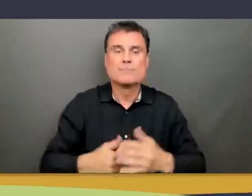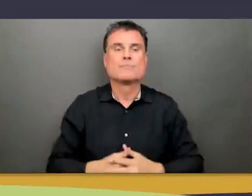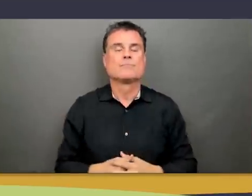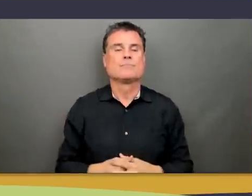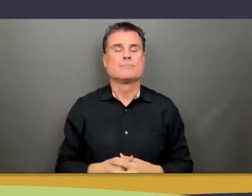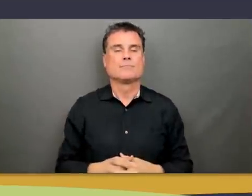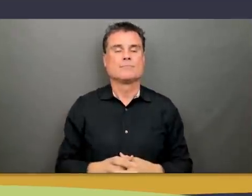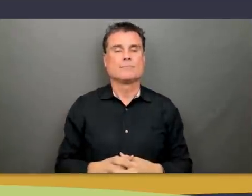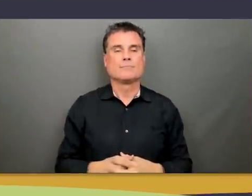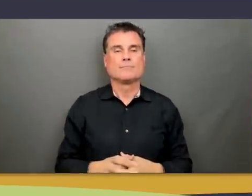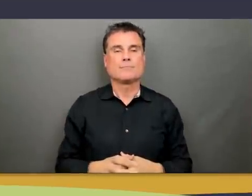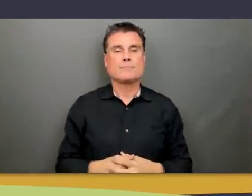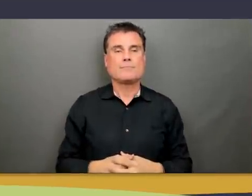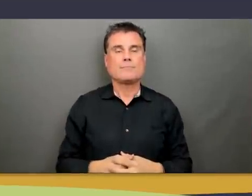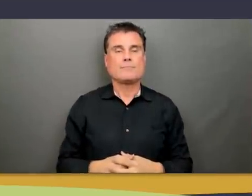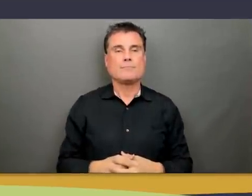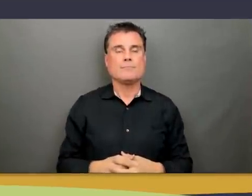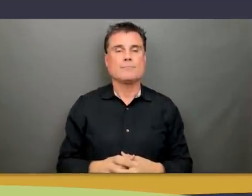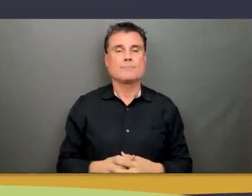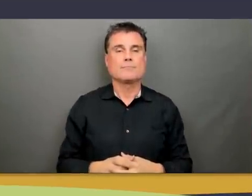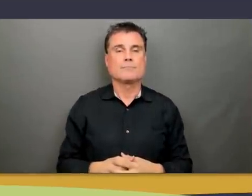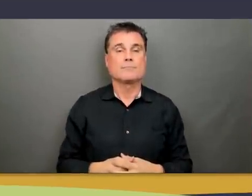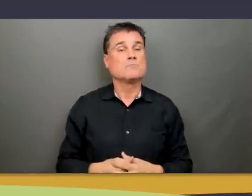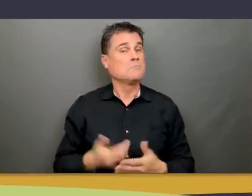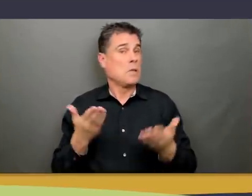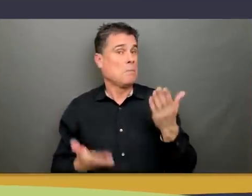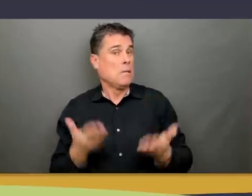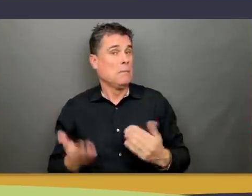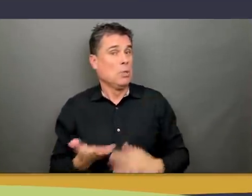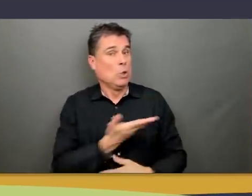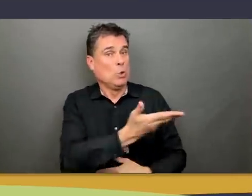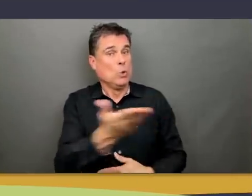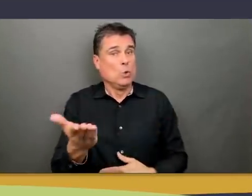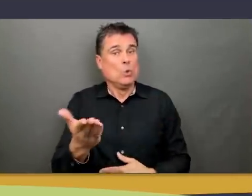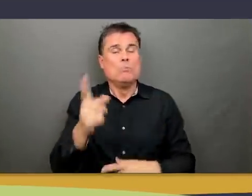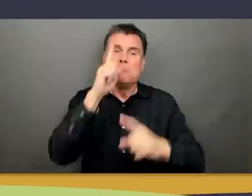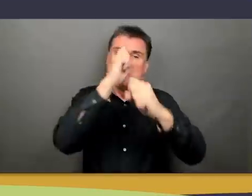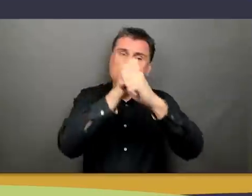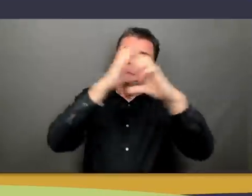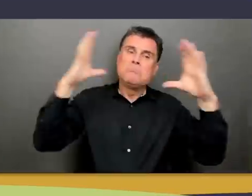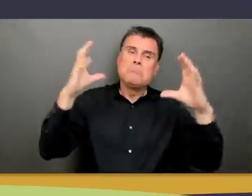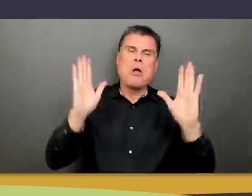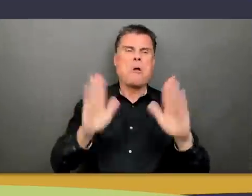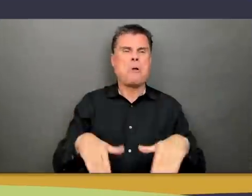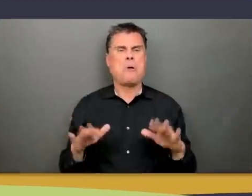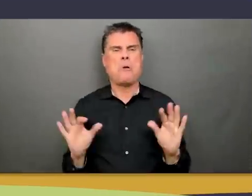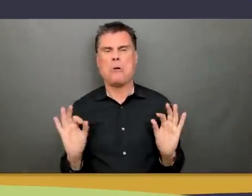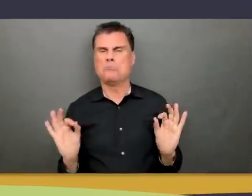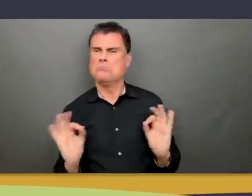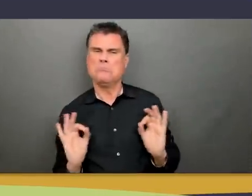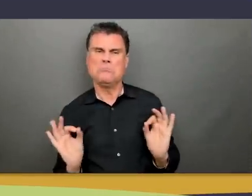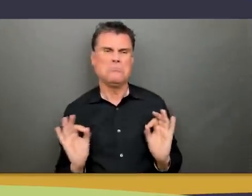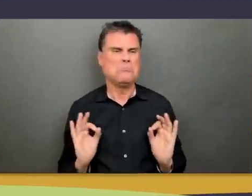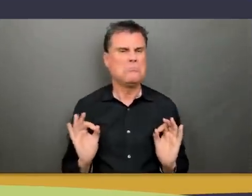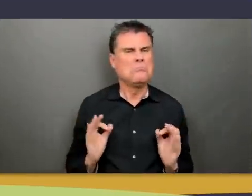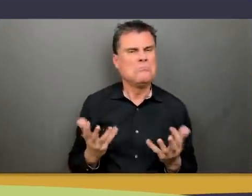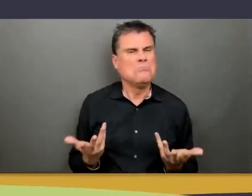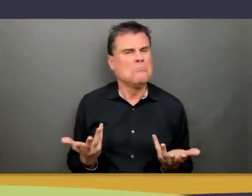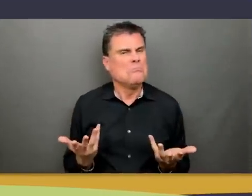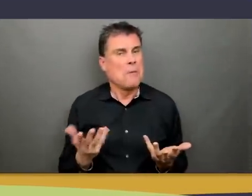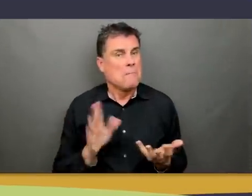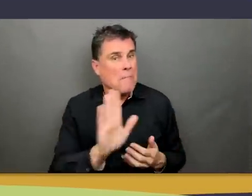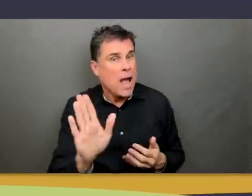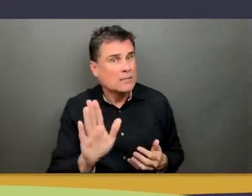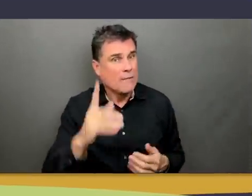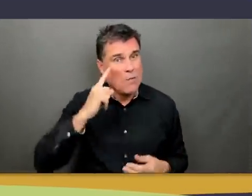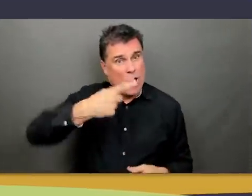little bit for you guys, but it means so much to our community because we've been here since time immemorial and you're recognizing the first people of the land. You know, it's a big